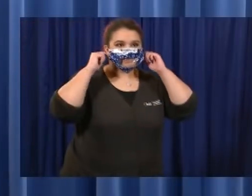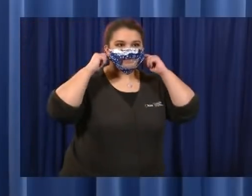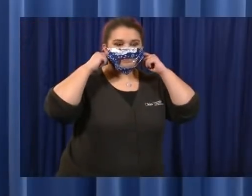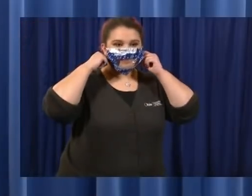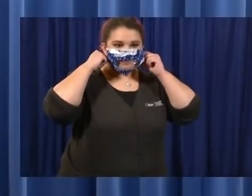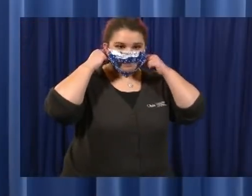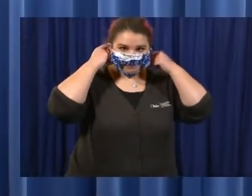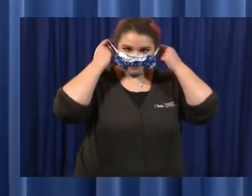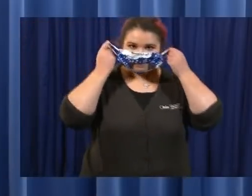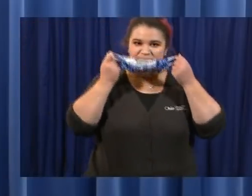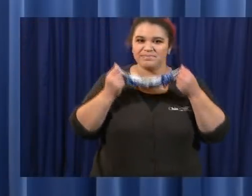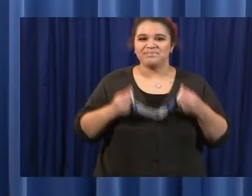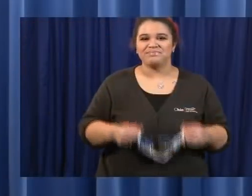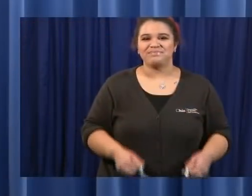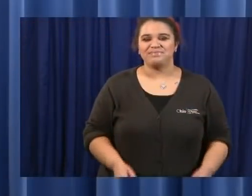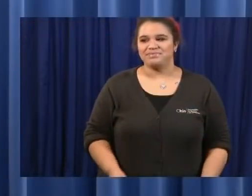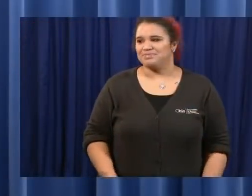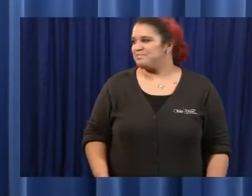I appreciate it.